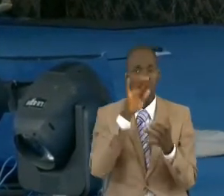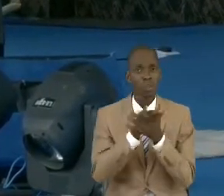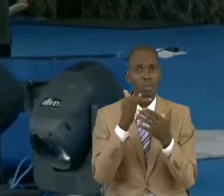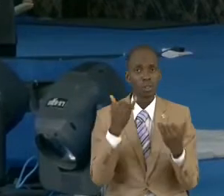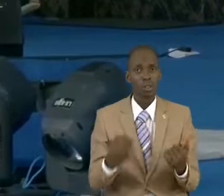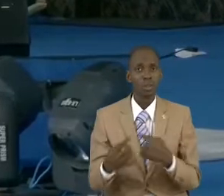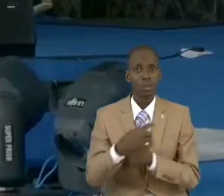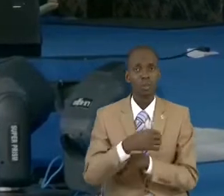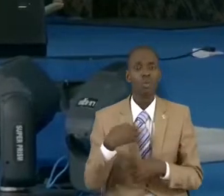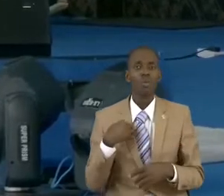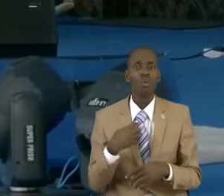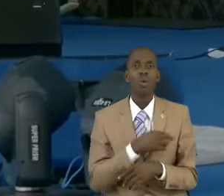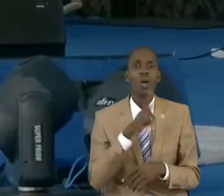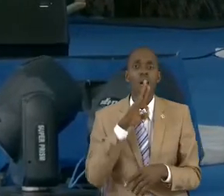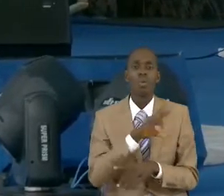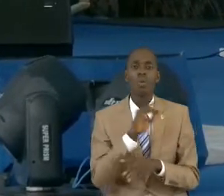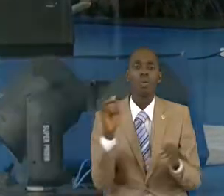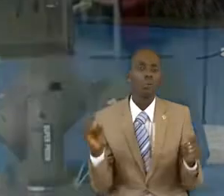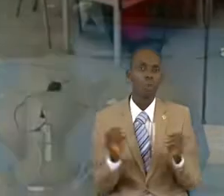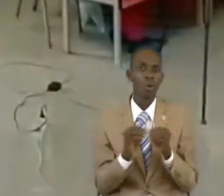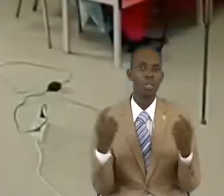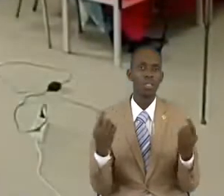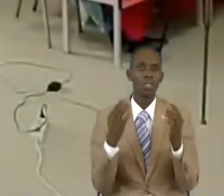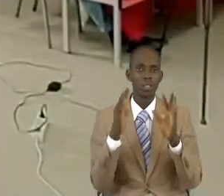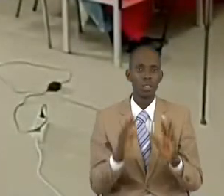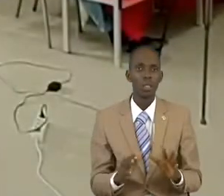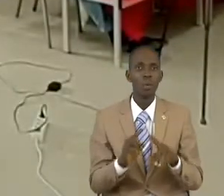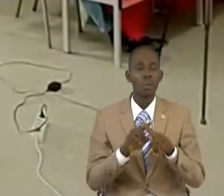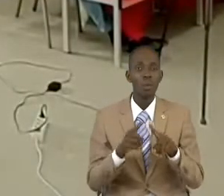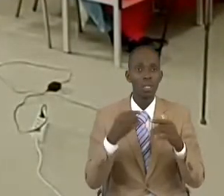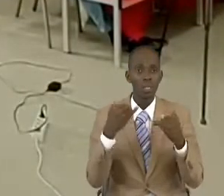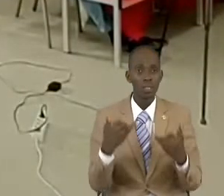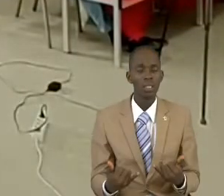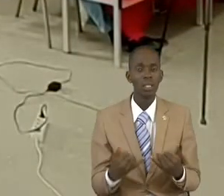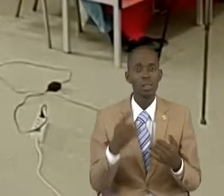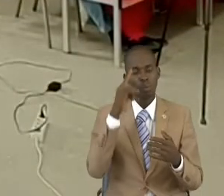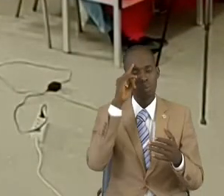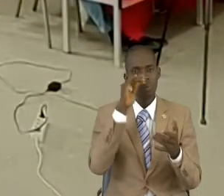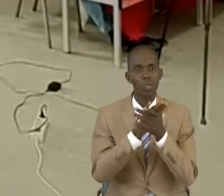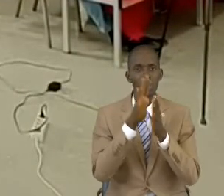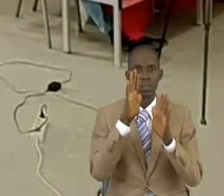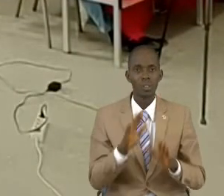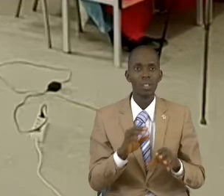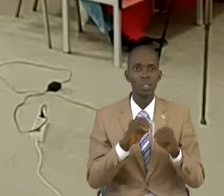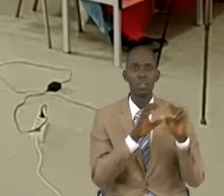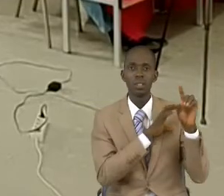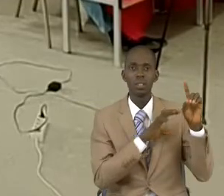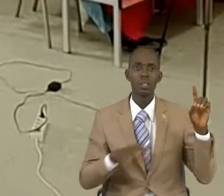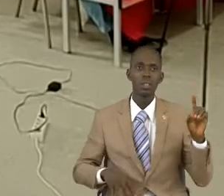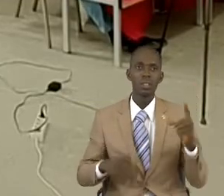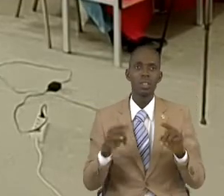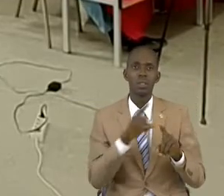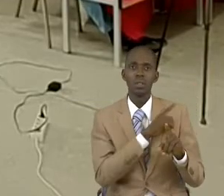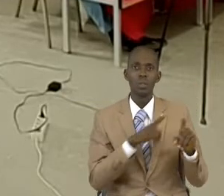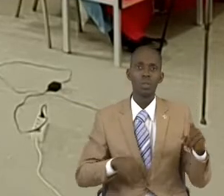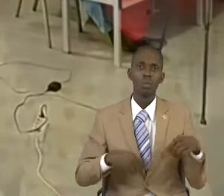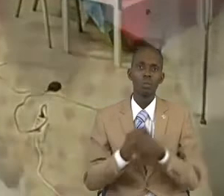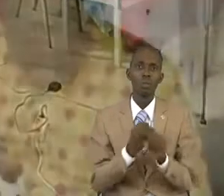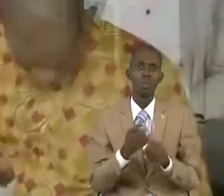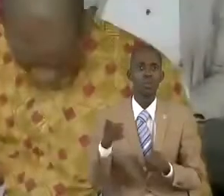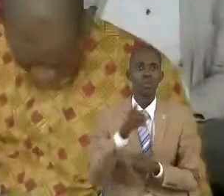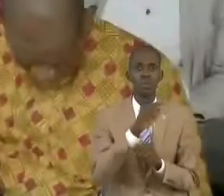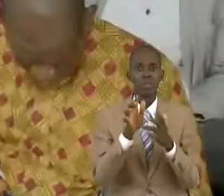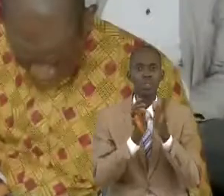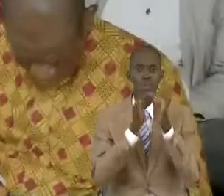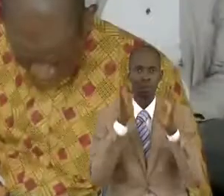more sinners, we're saints in Christ. The Lord make you a saint.